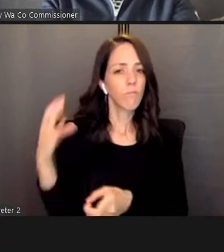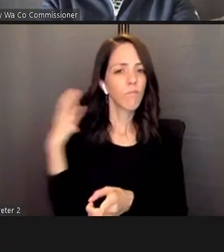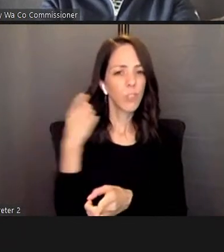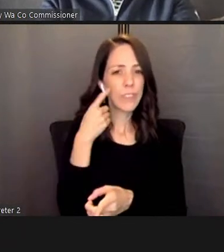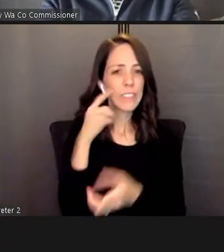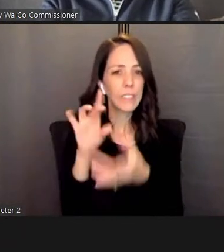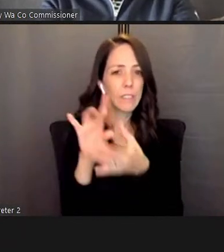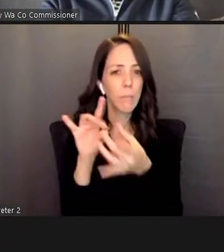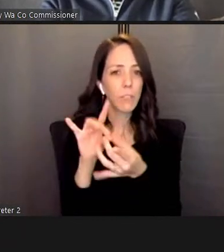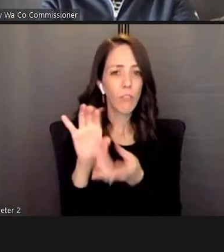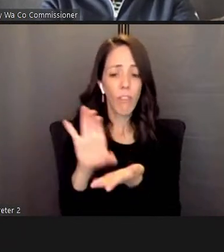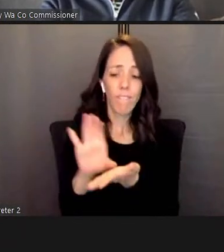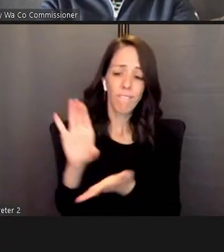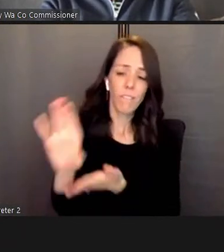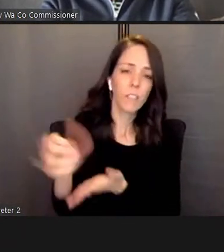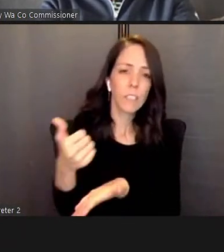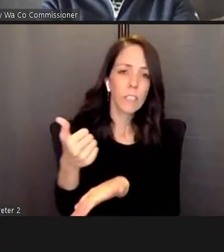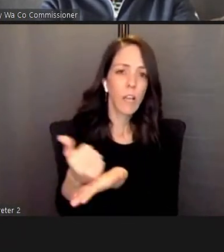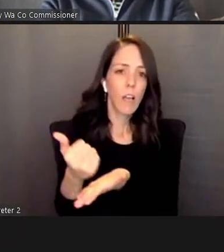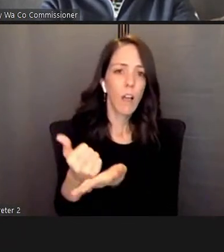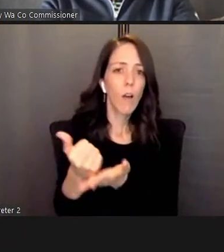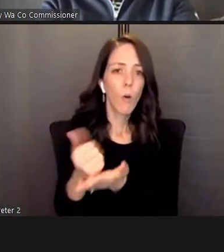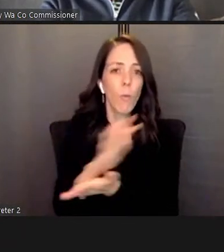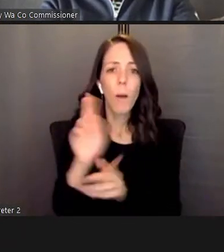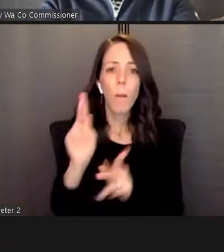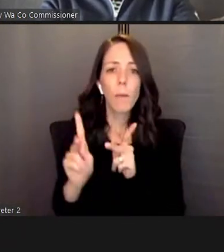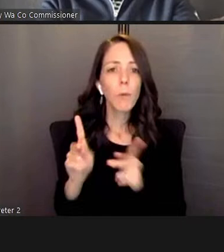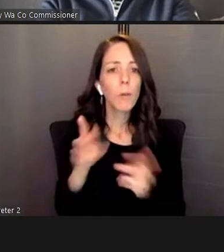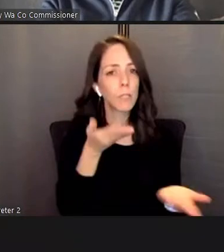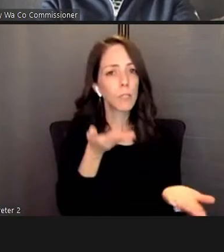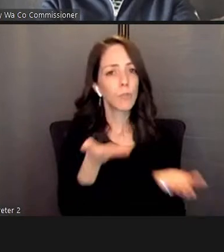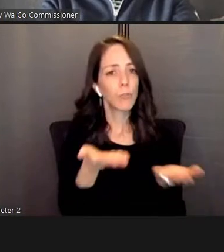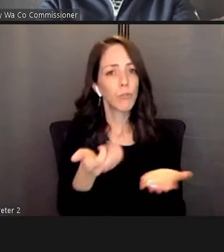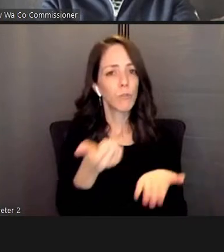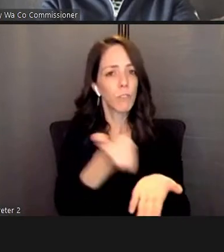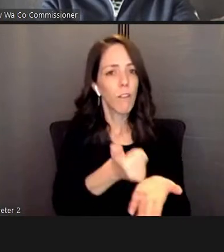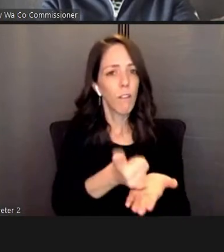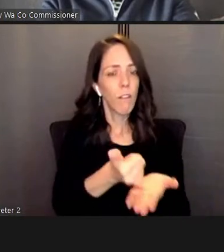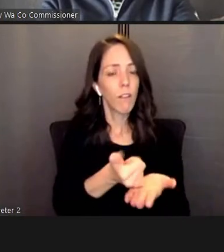has enabled more people to be served from that